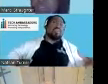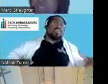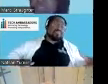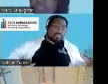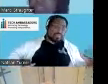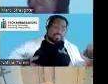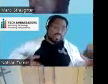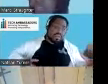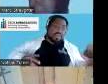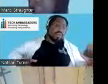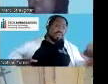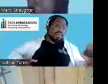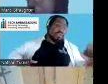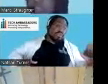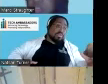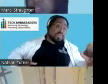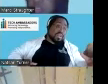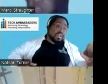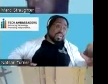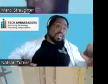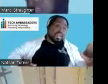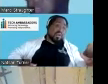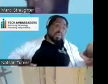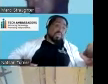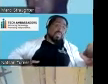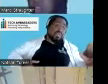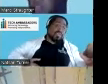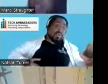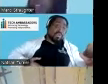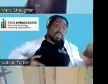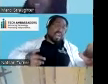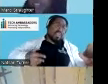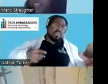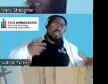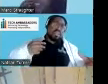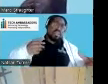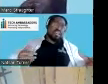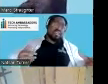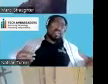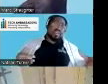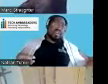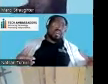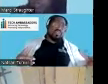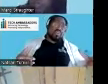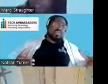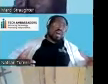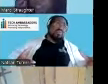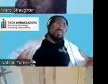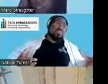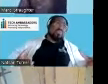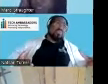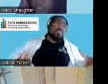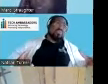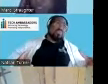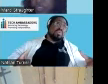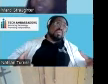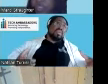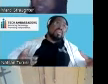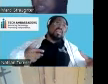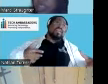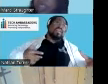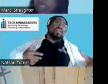have another option when creating an account, which is multi-factor authentication. And what that will